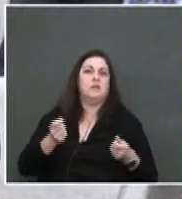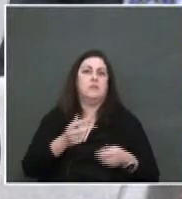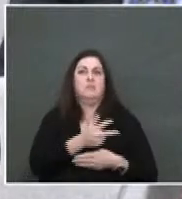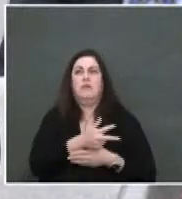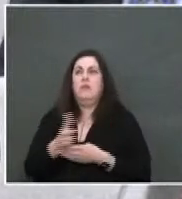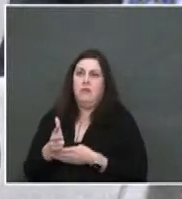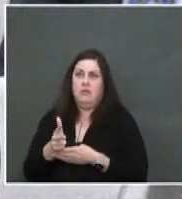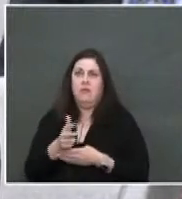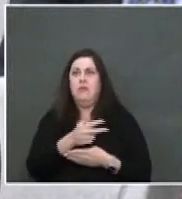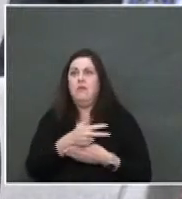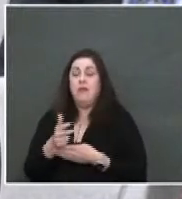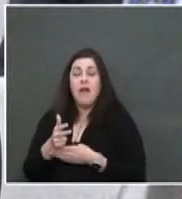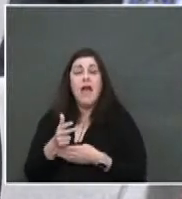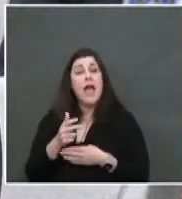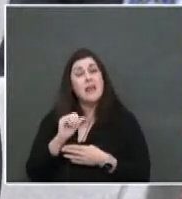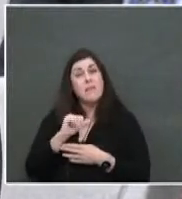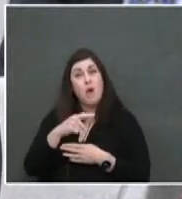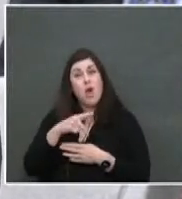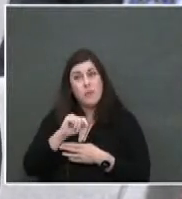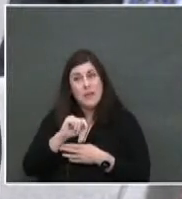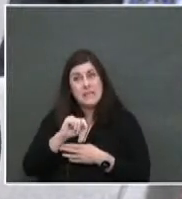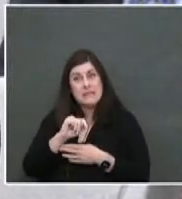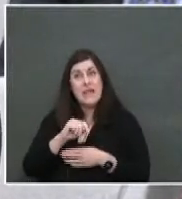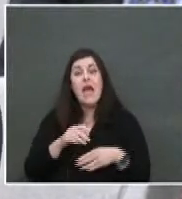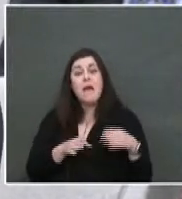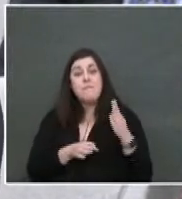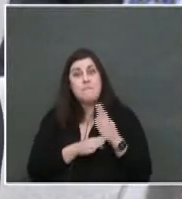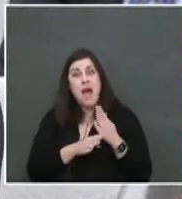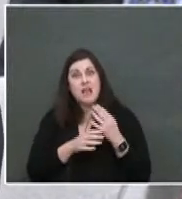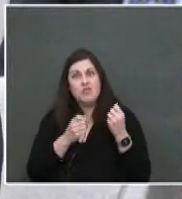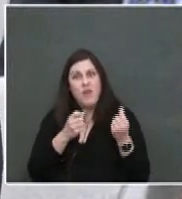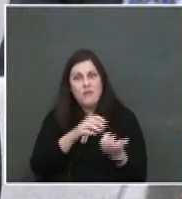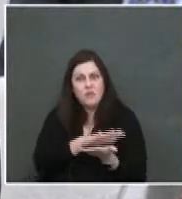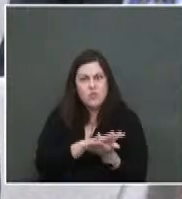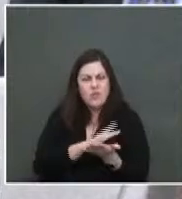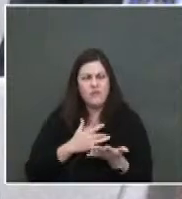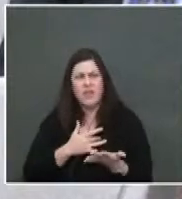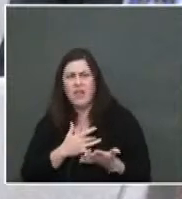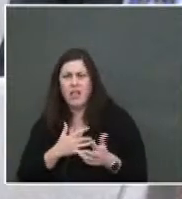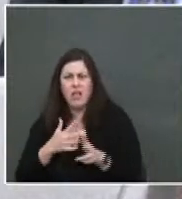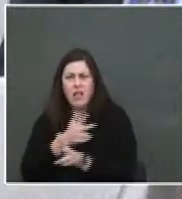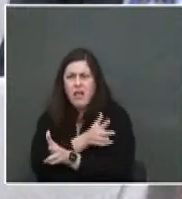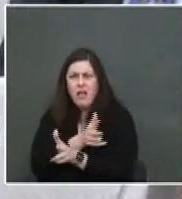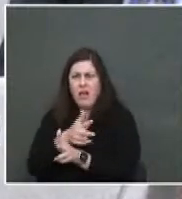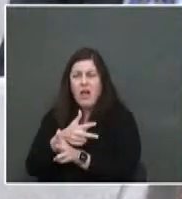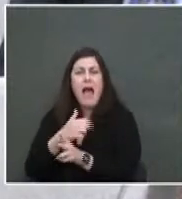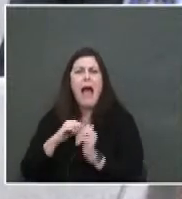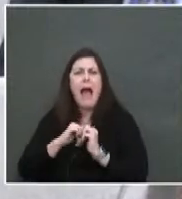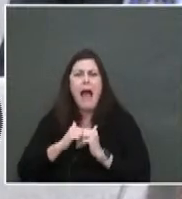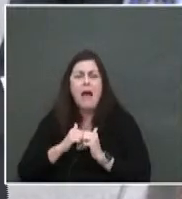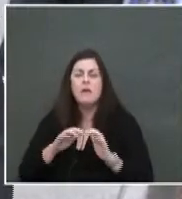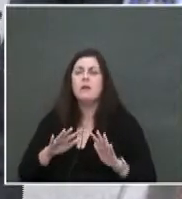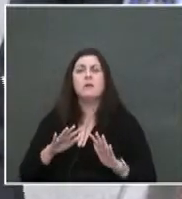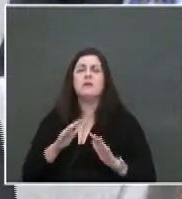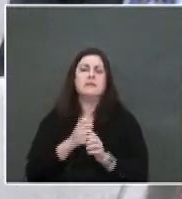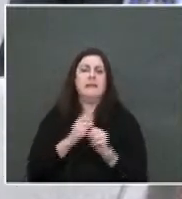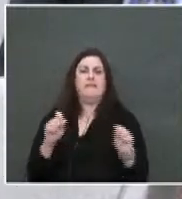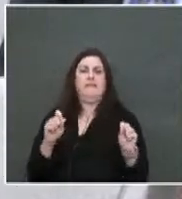of apartment complexes, and the plight of school bus drivers and parents who can't feel safe when trucks are parked there. So anyway, thank